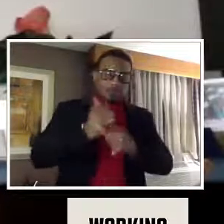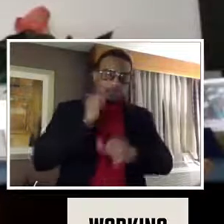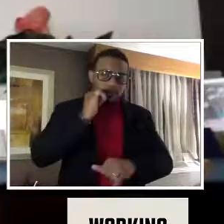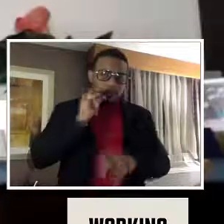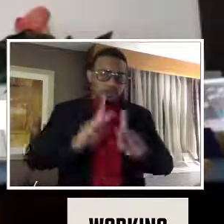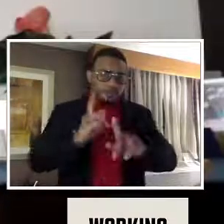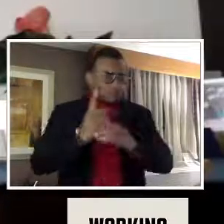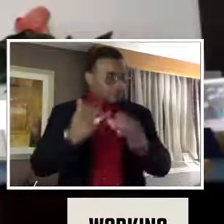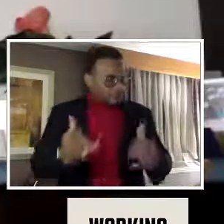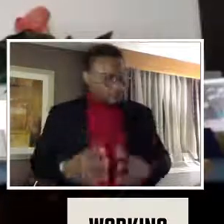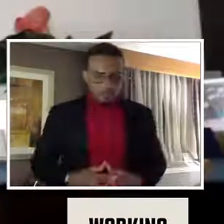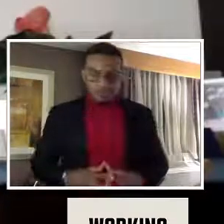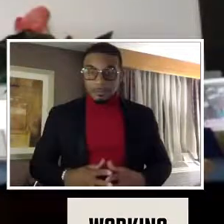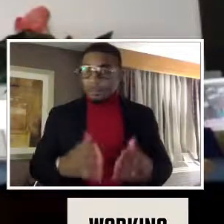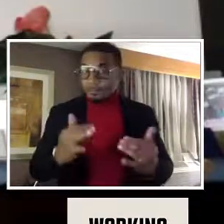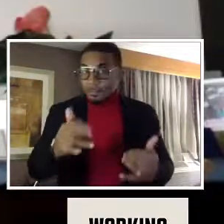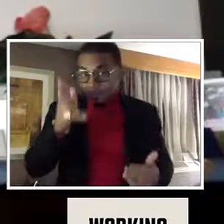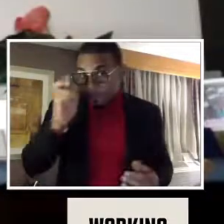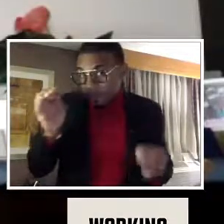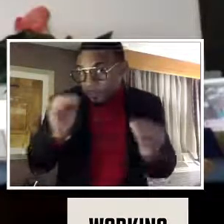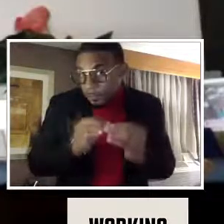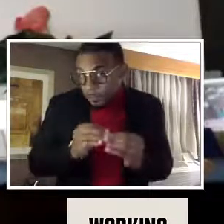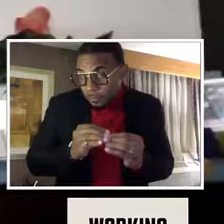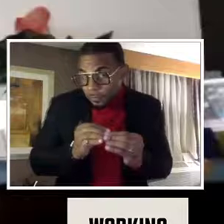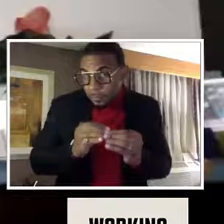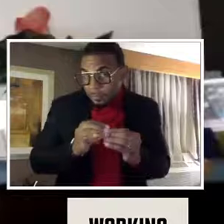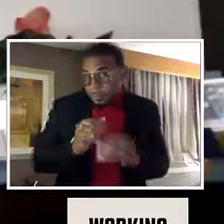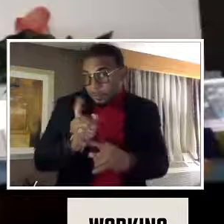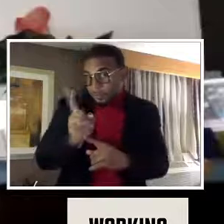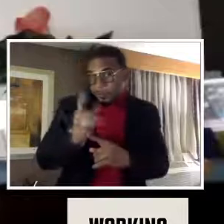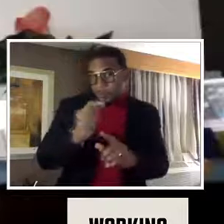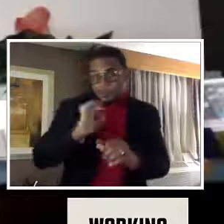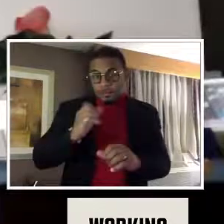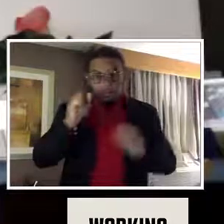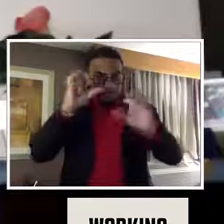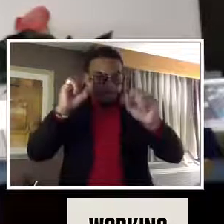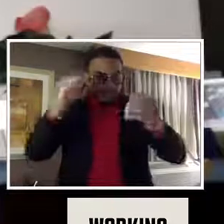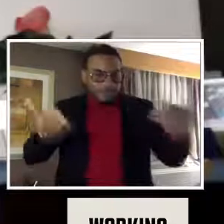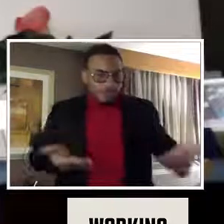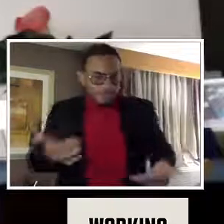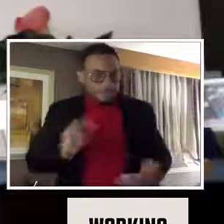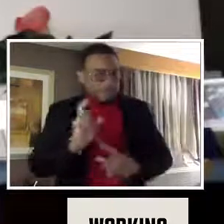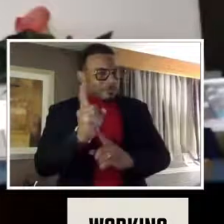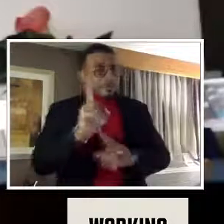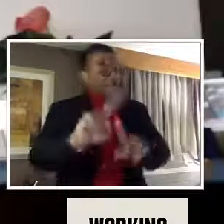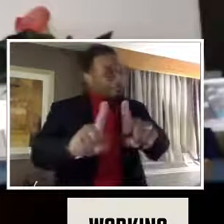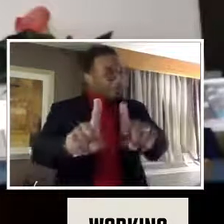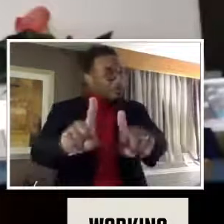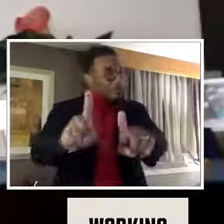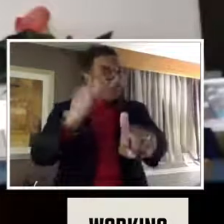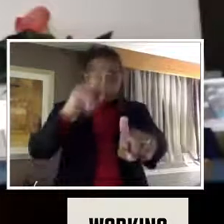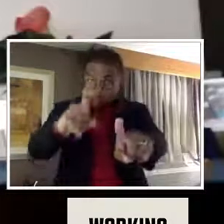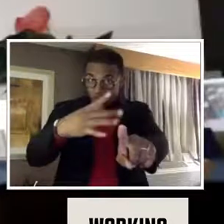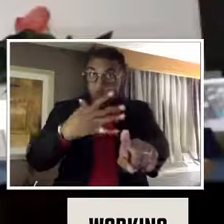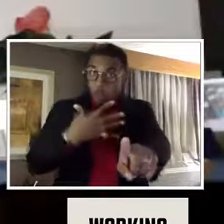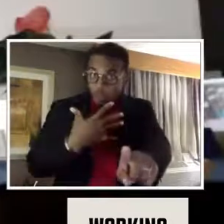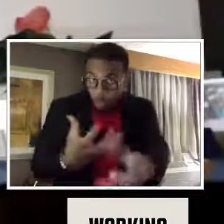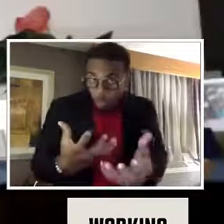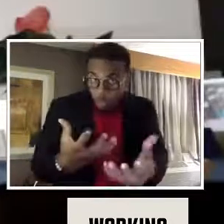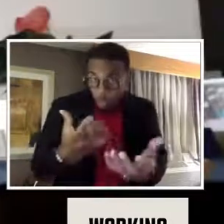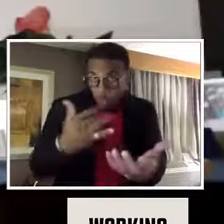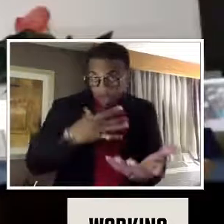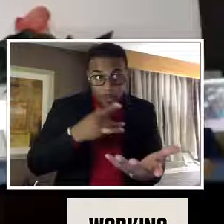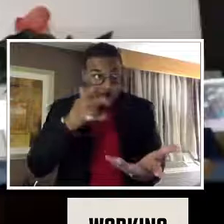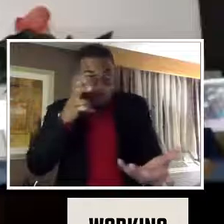people right now. Now, you'll hear more in a second from our incredible guest in just a moment, but if you'd like what